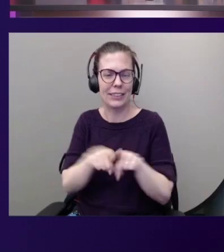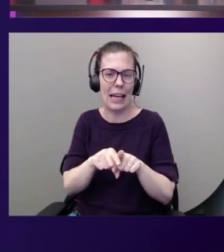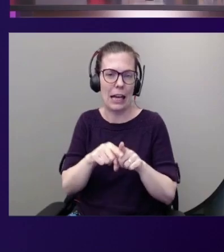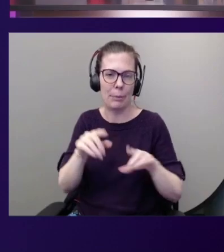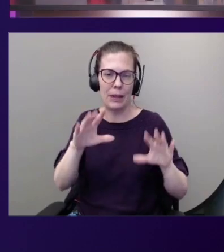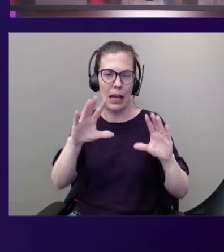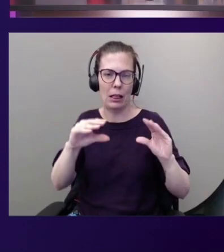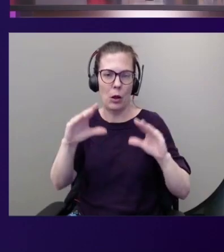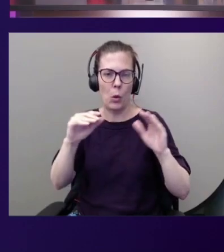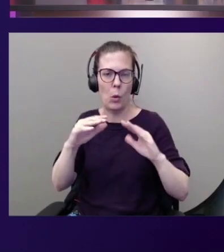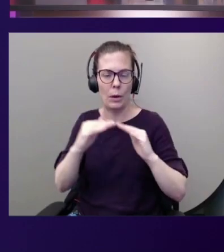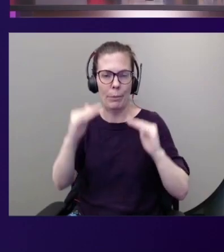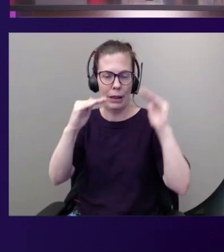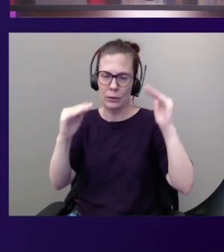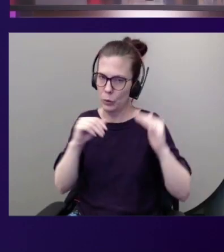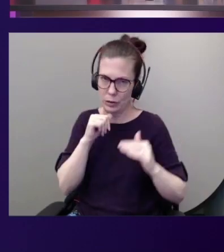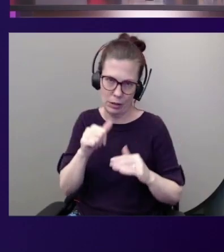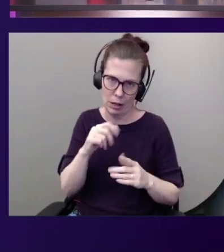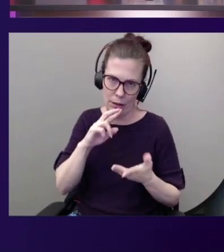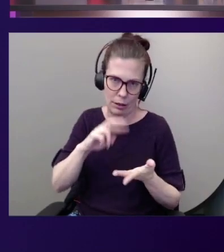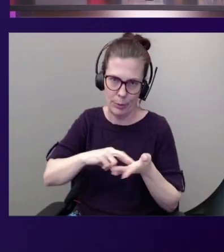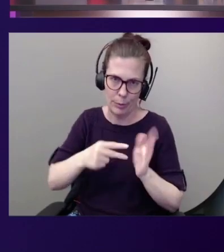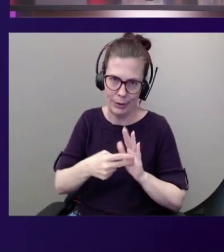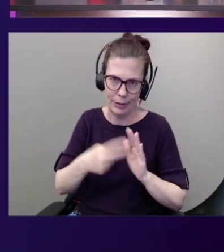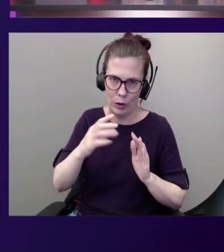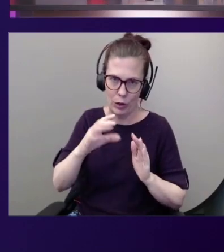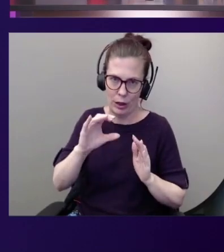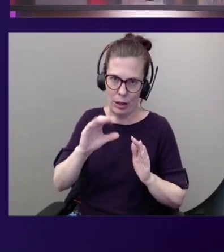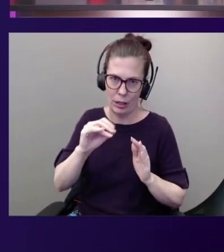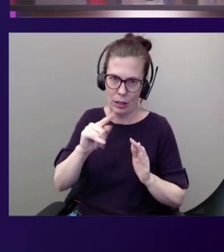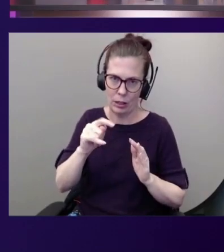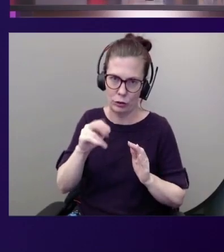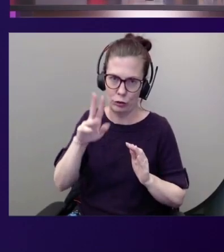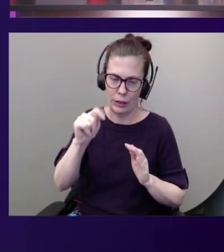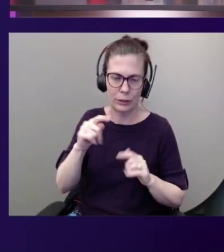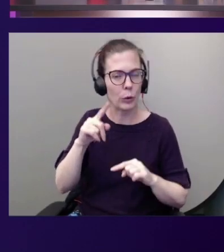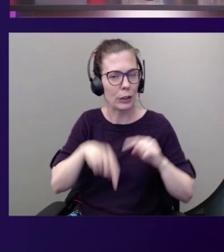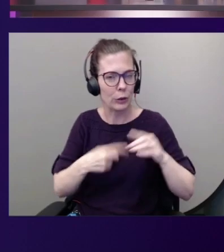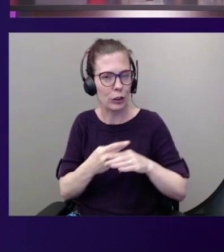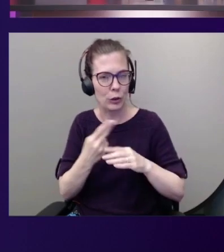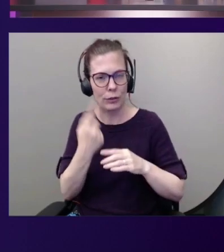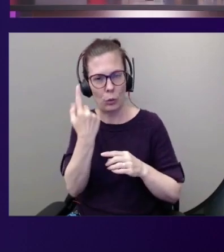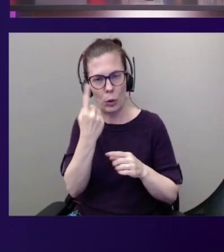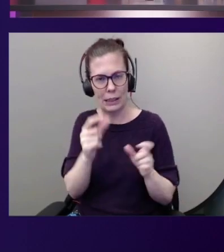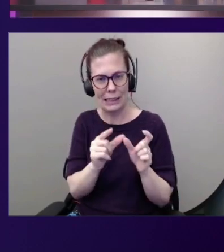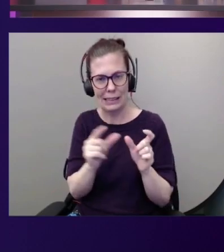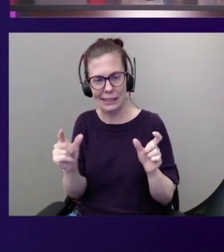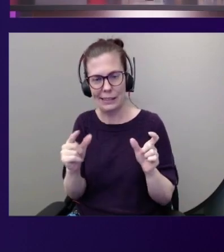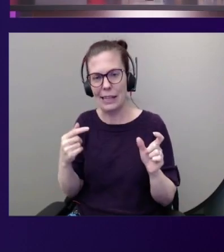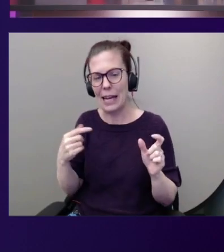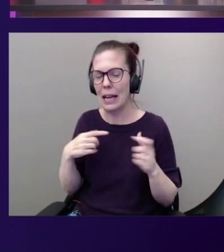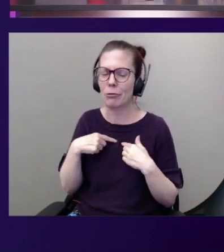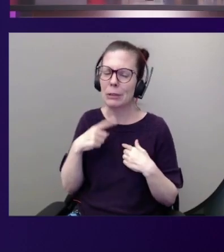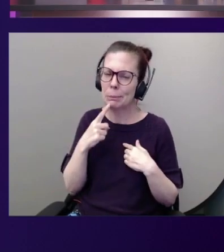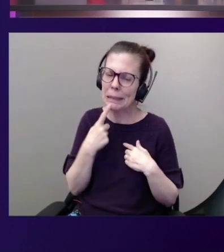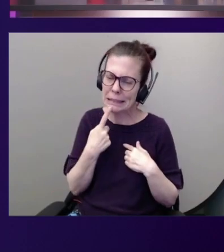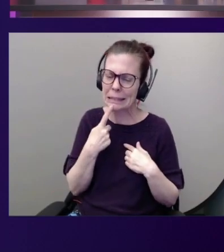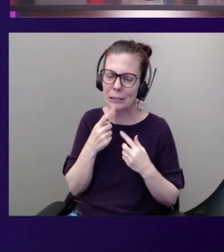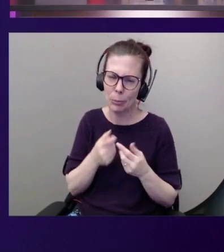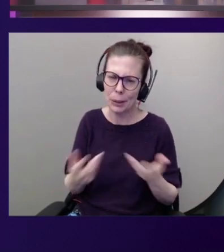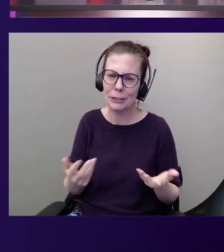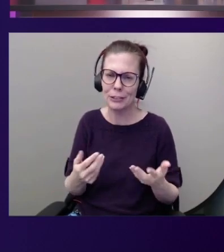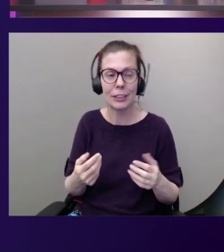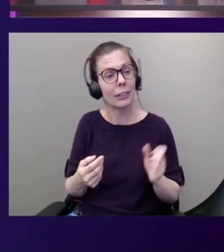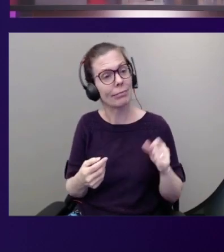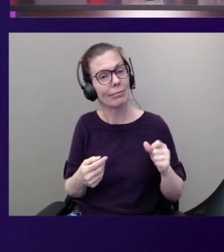that construct is built to do necessarily. And so I couldn't use it in one of these instances, and I missed it so much. Yeah. It's just